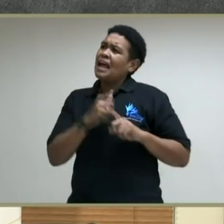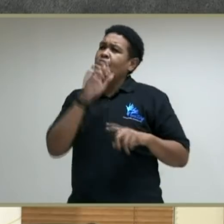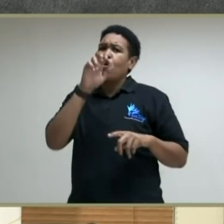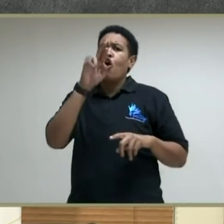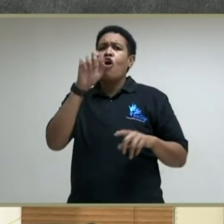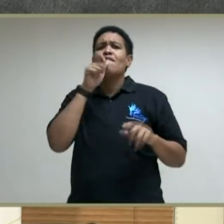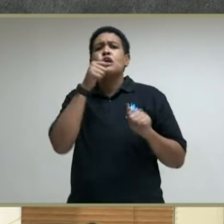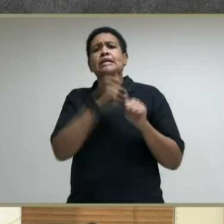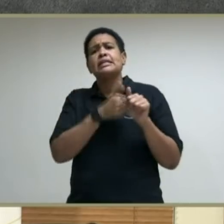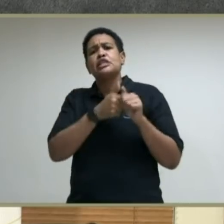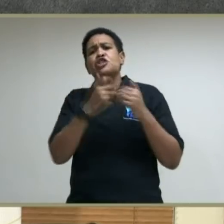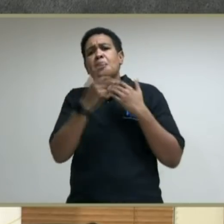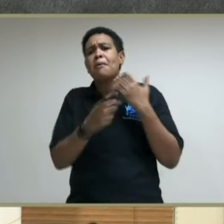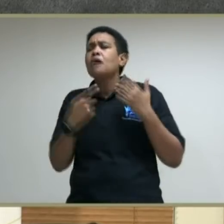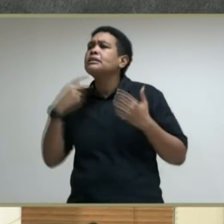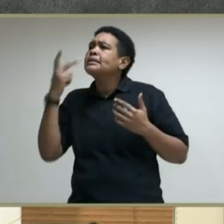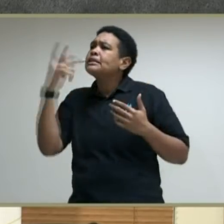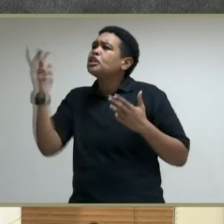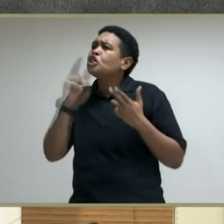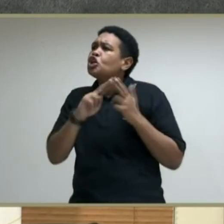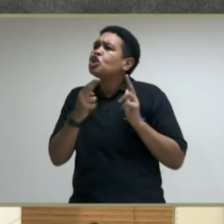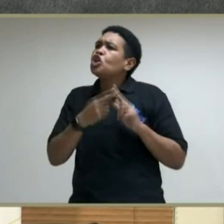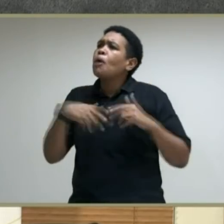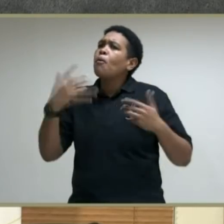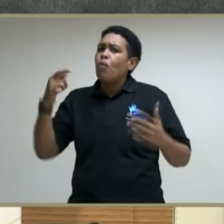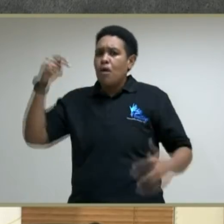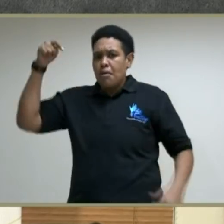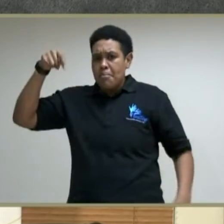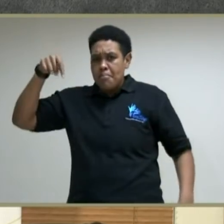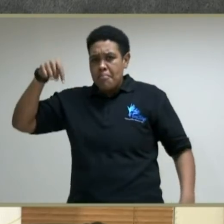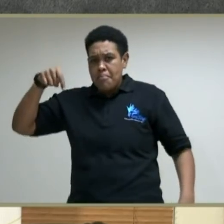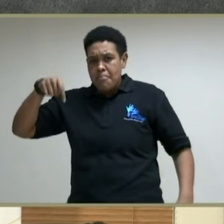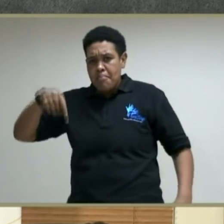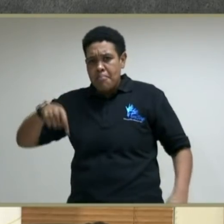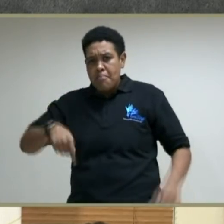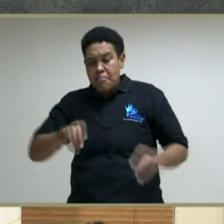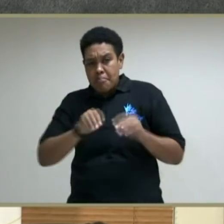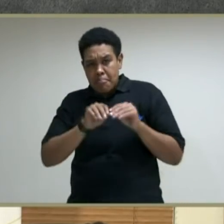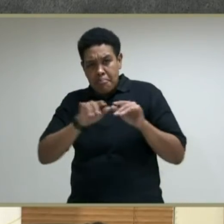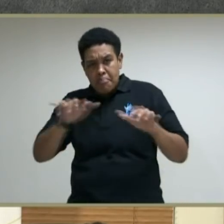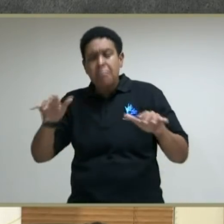each parish, you would see that the numbers are going down right across the parish.